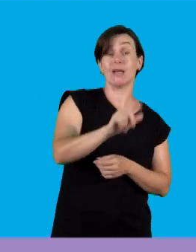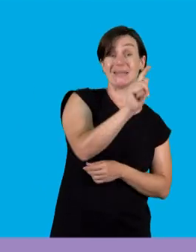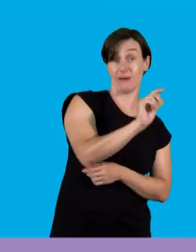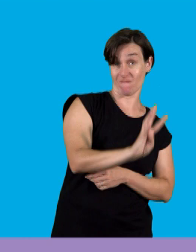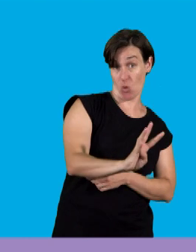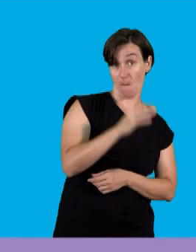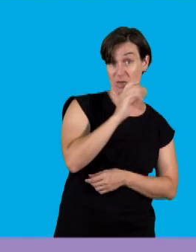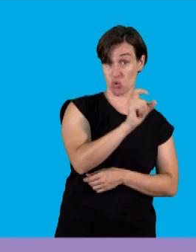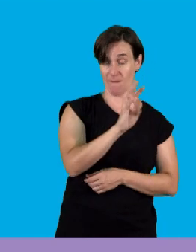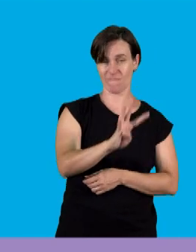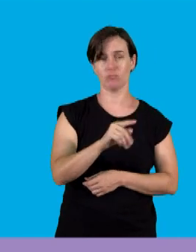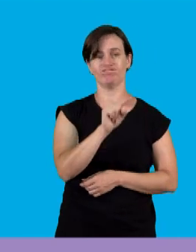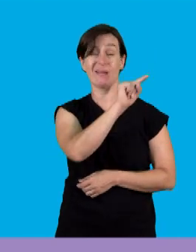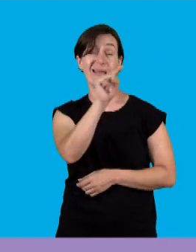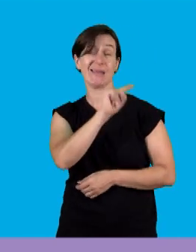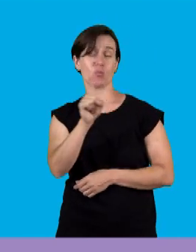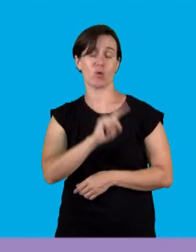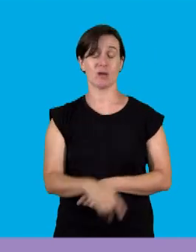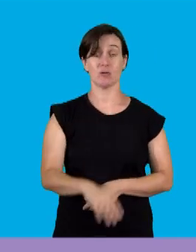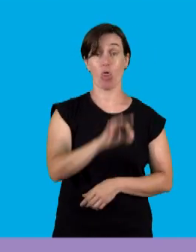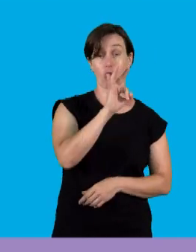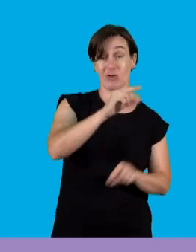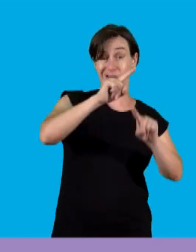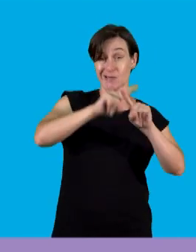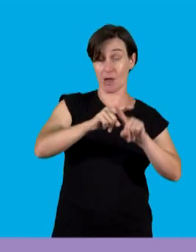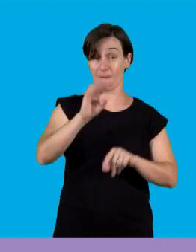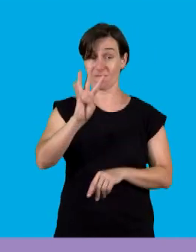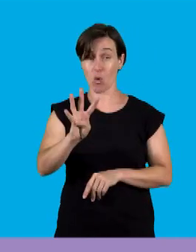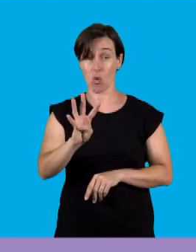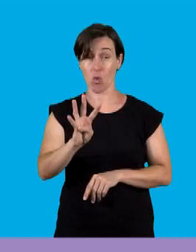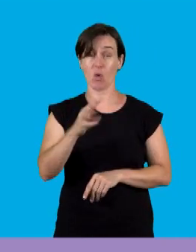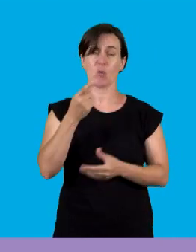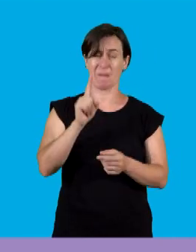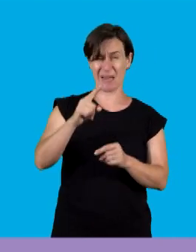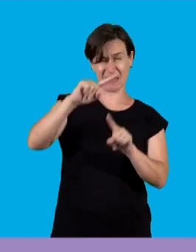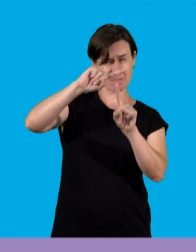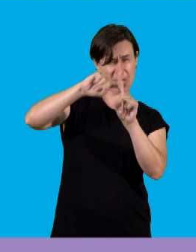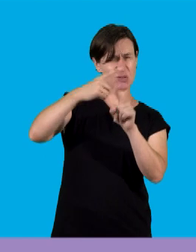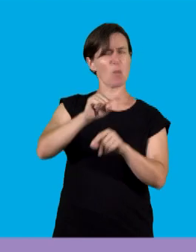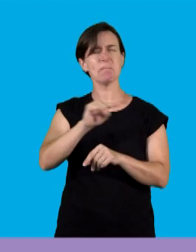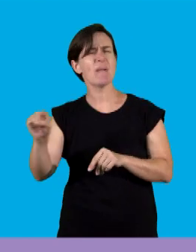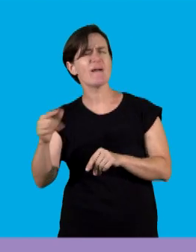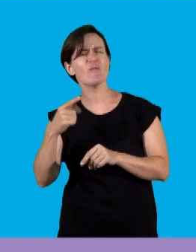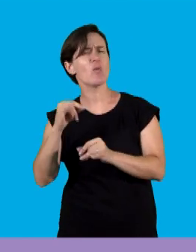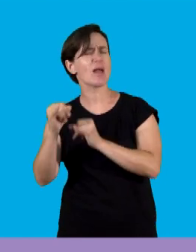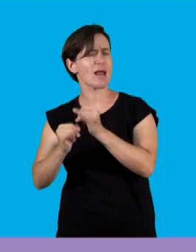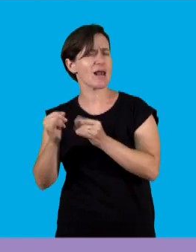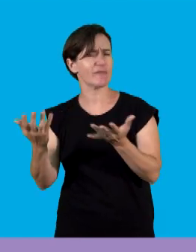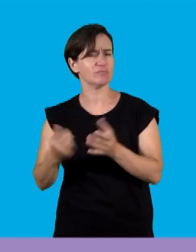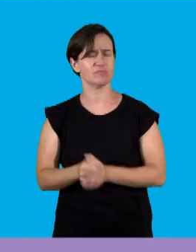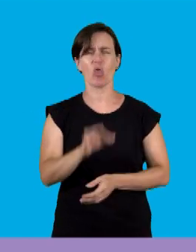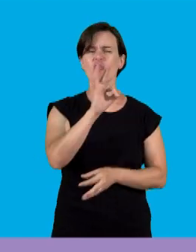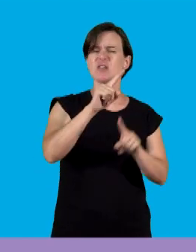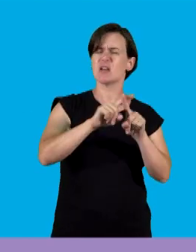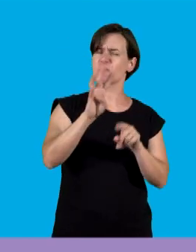term. So we are going to say here 3 multiplied by 4, and we are going to add or subtract something to get 11.